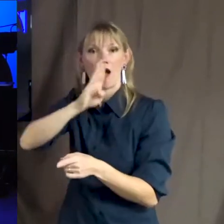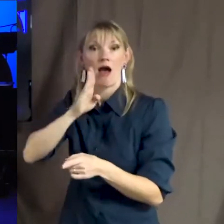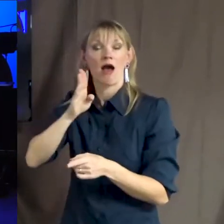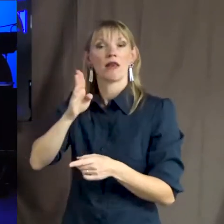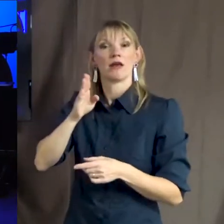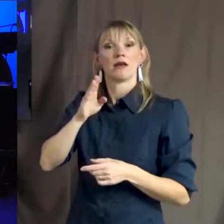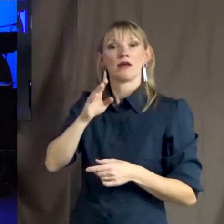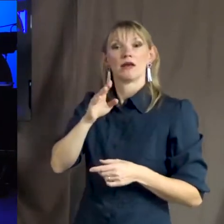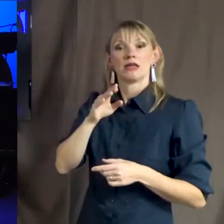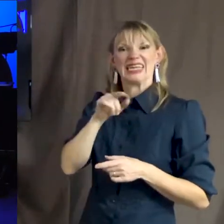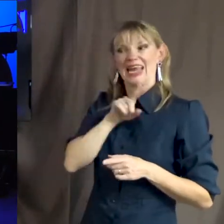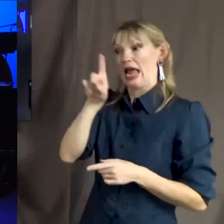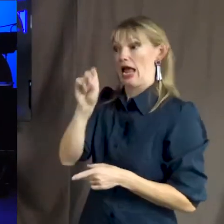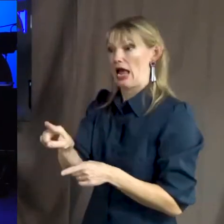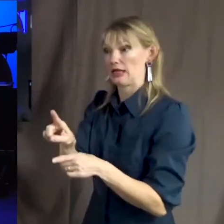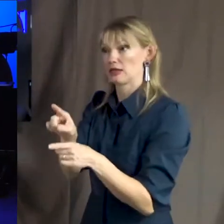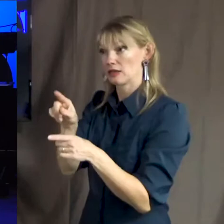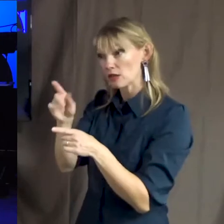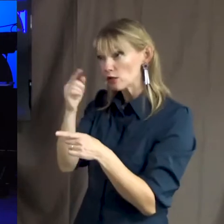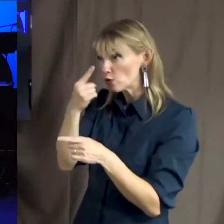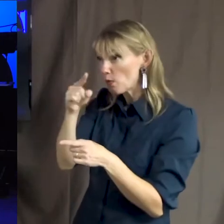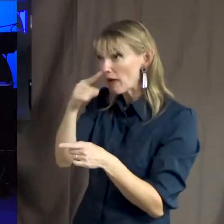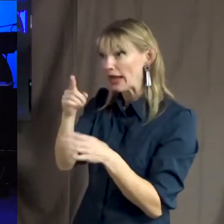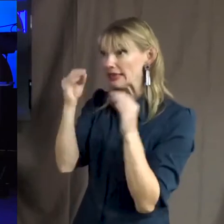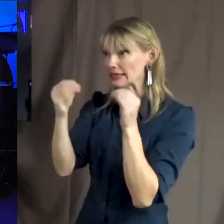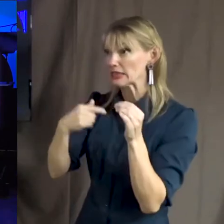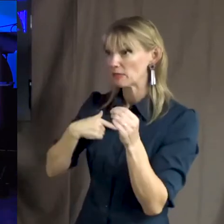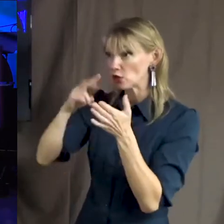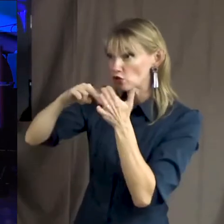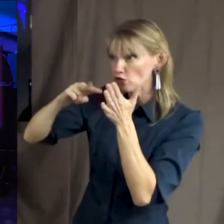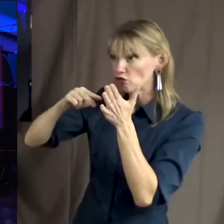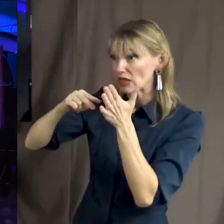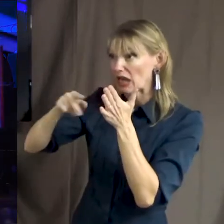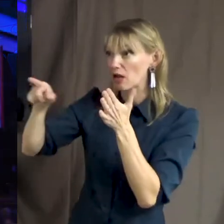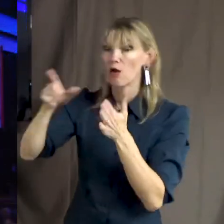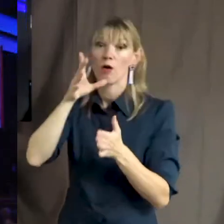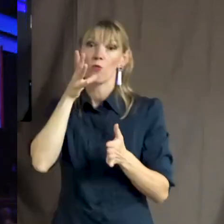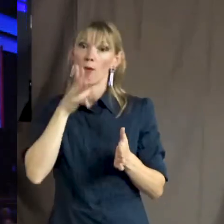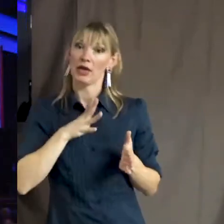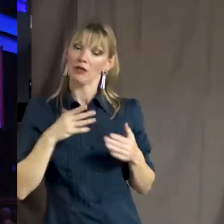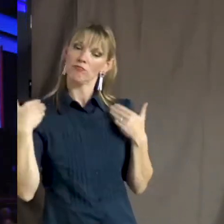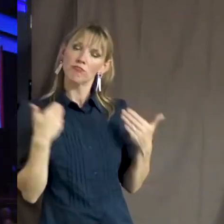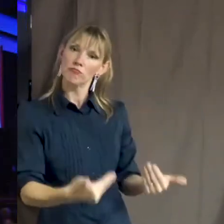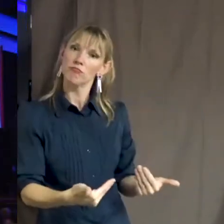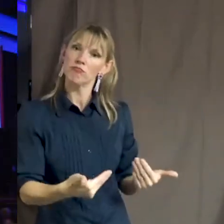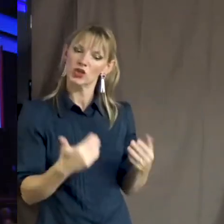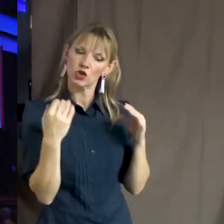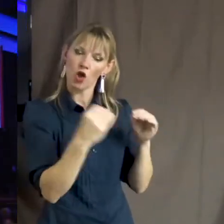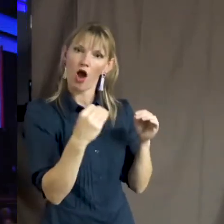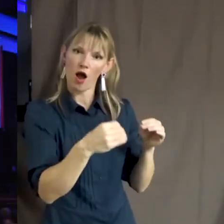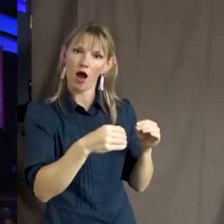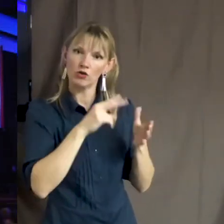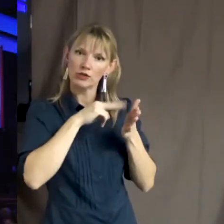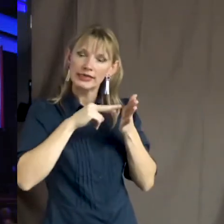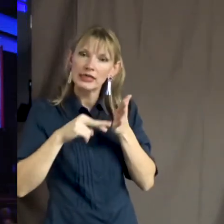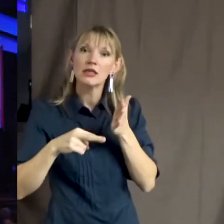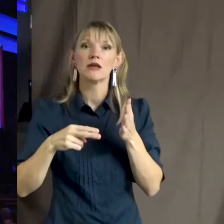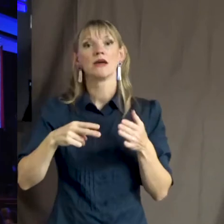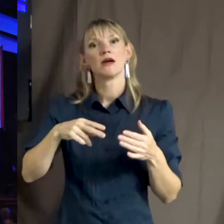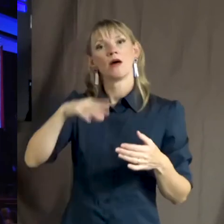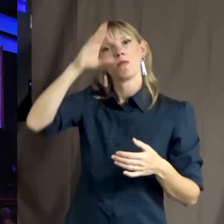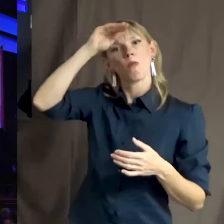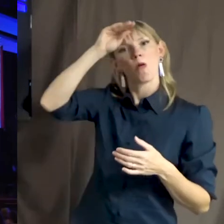to teach him to read. And she did. And he continued to learn and to realize